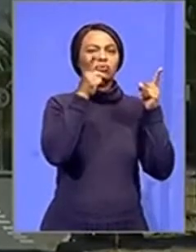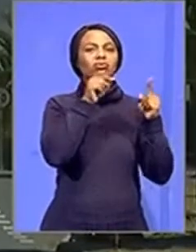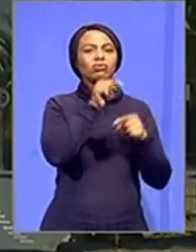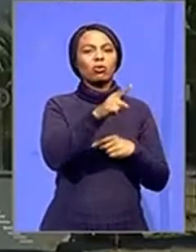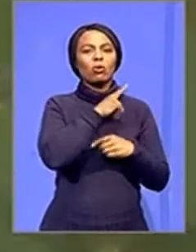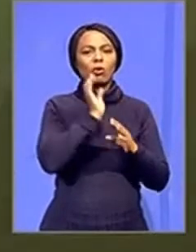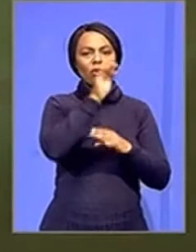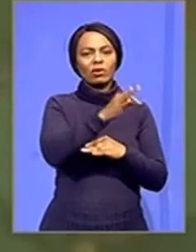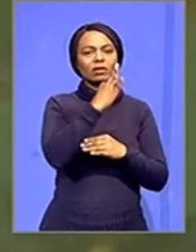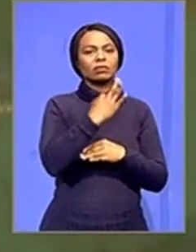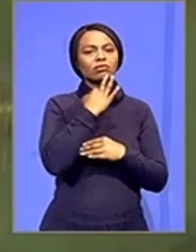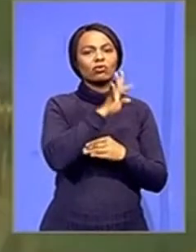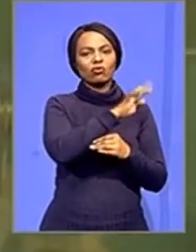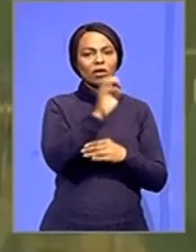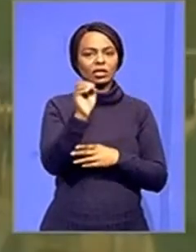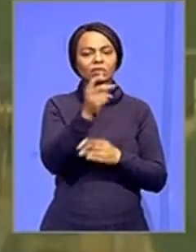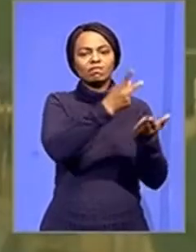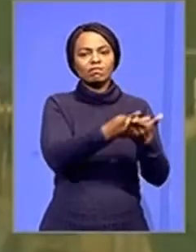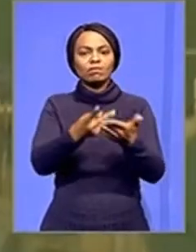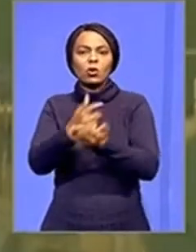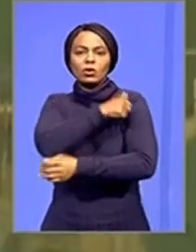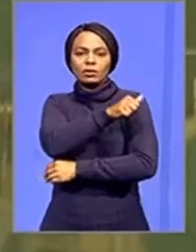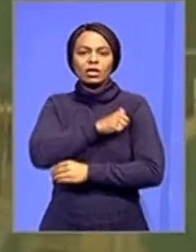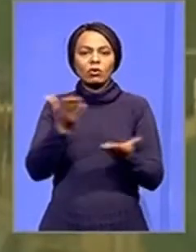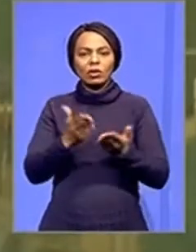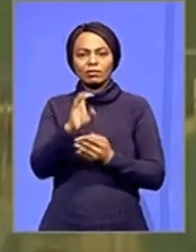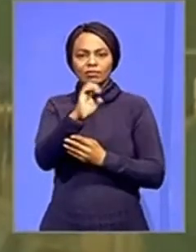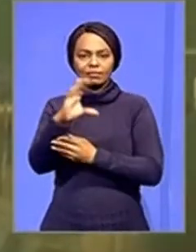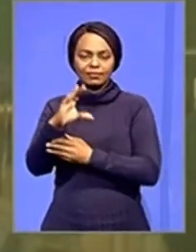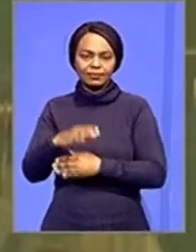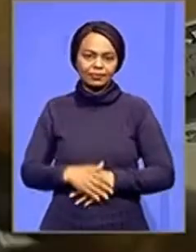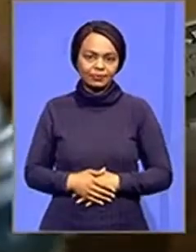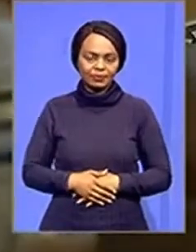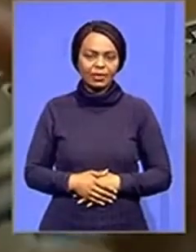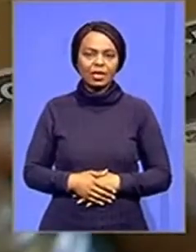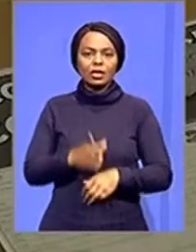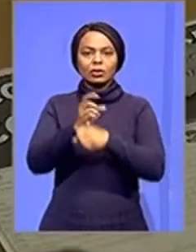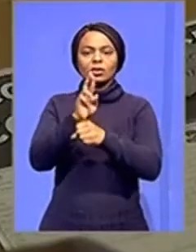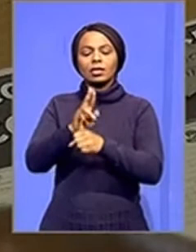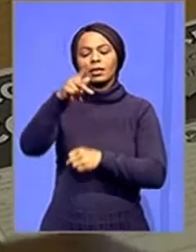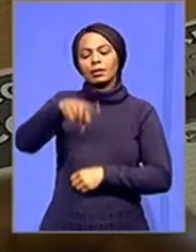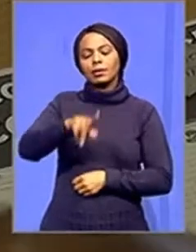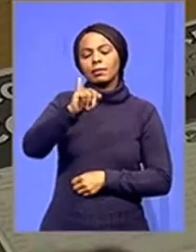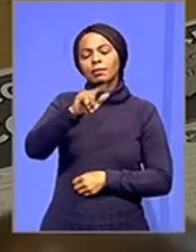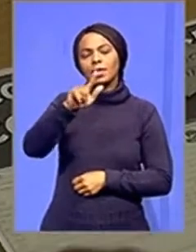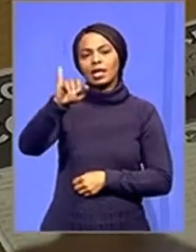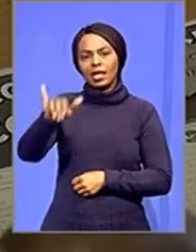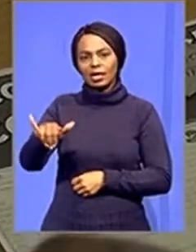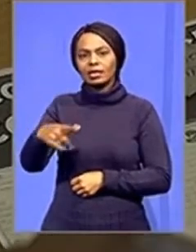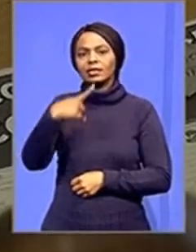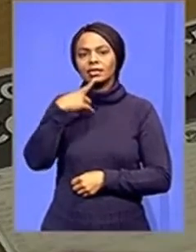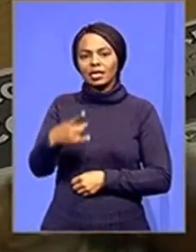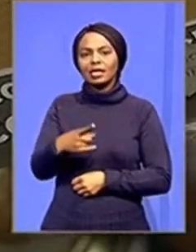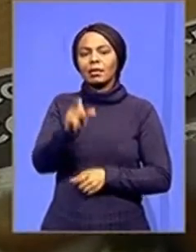makulamani. Baa mwakese kwa mawakelo nkwa kapabu pirima. Dr. Pilei walefapalabwitika nelo are. Kwa kese